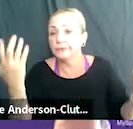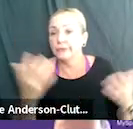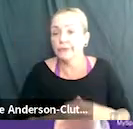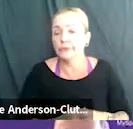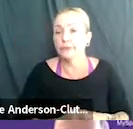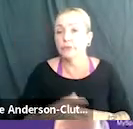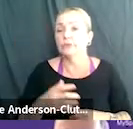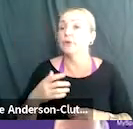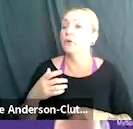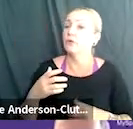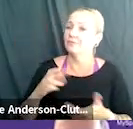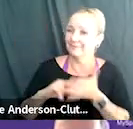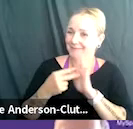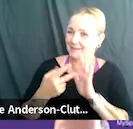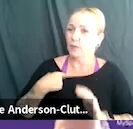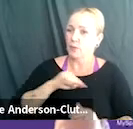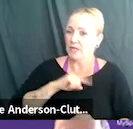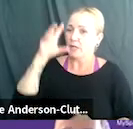SSRIs,